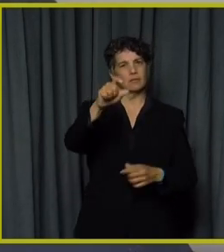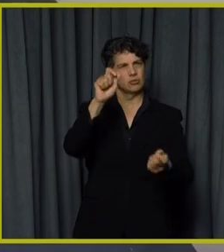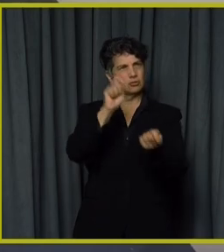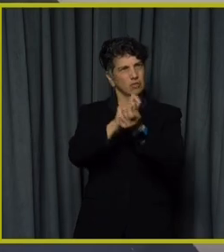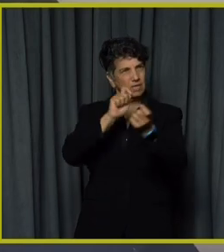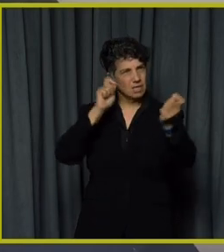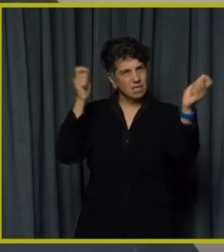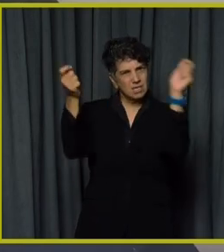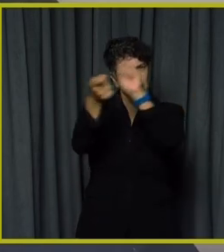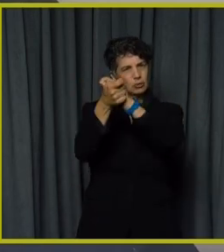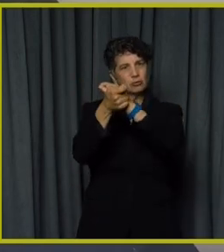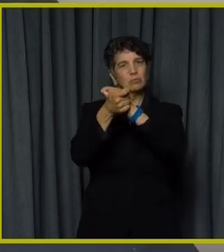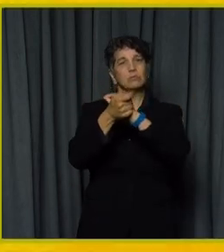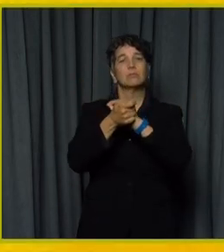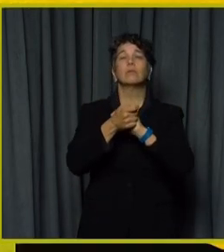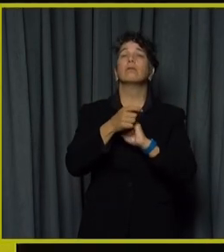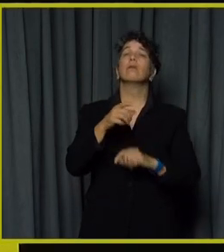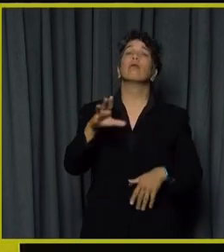anymore.